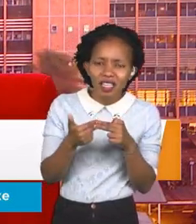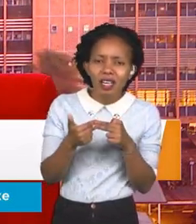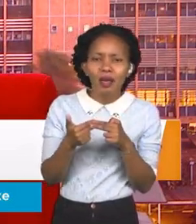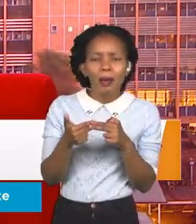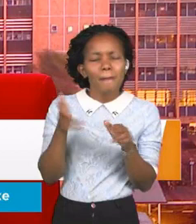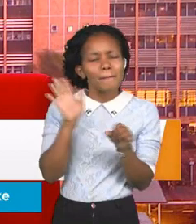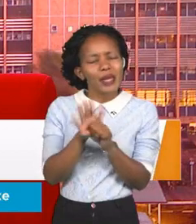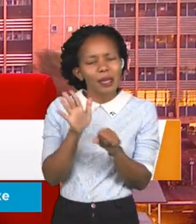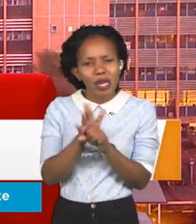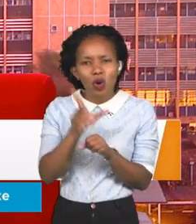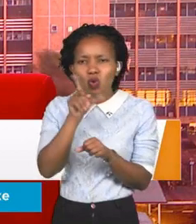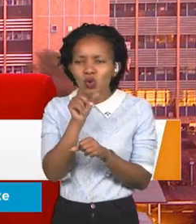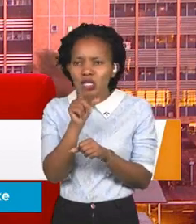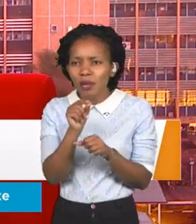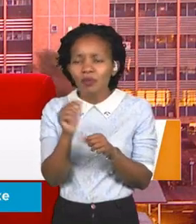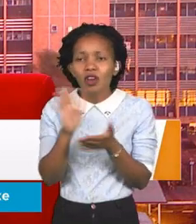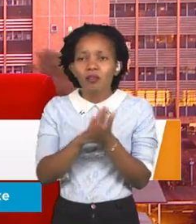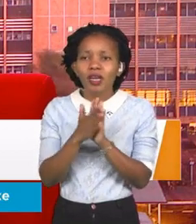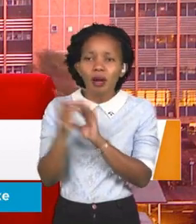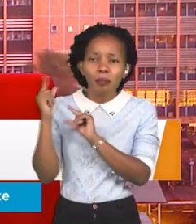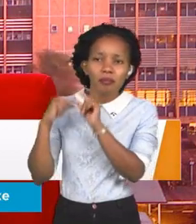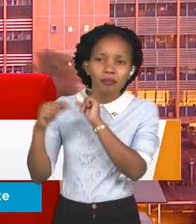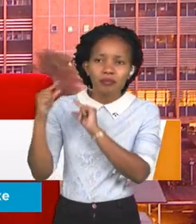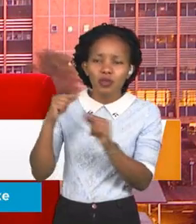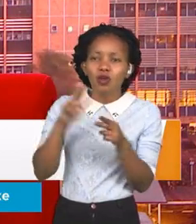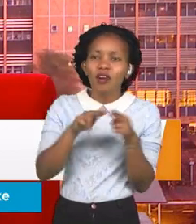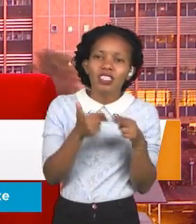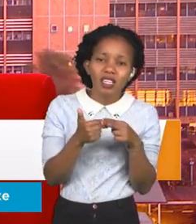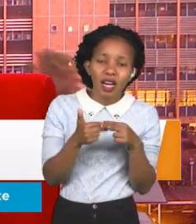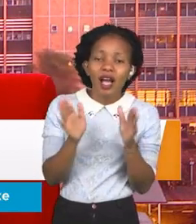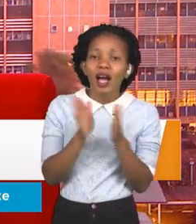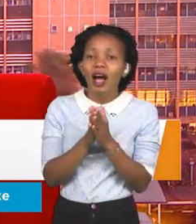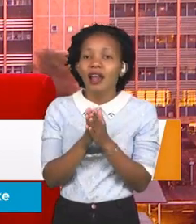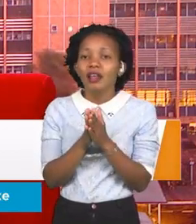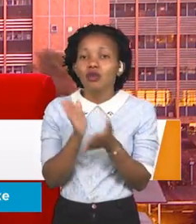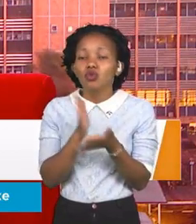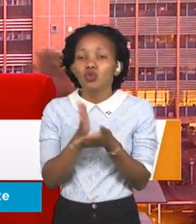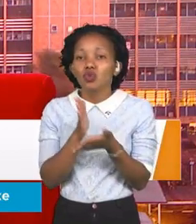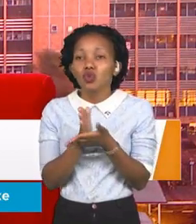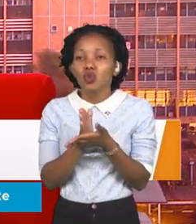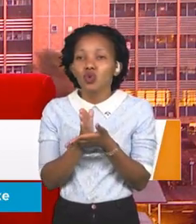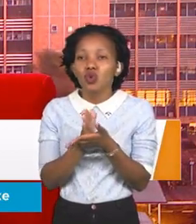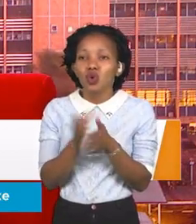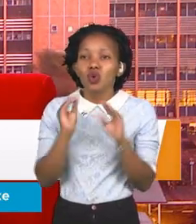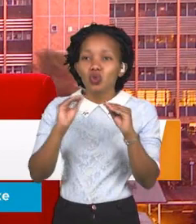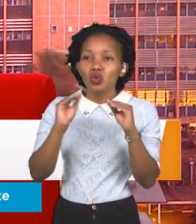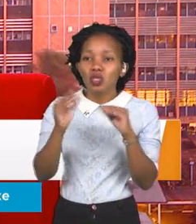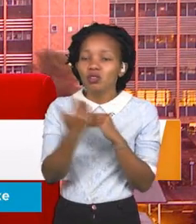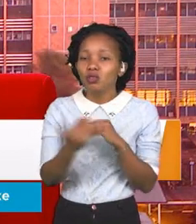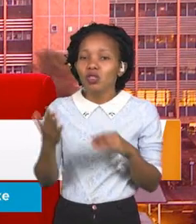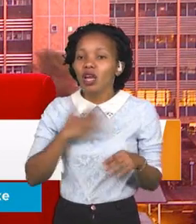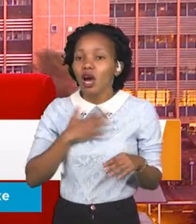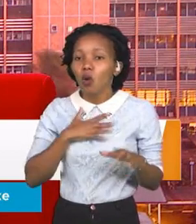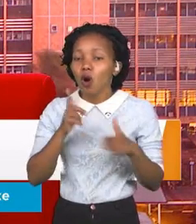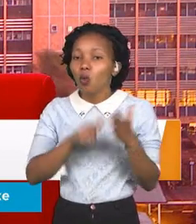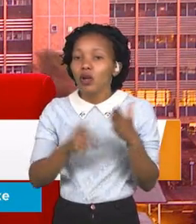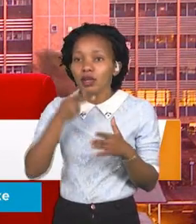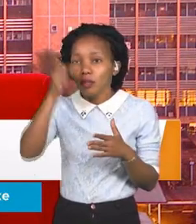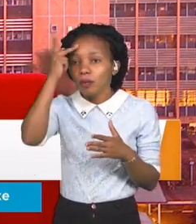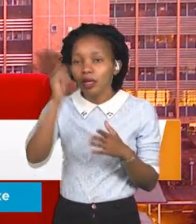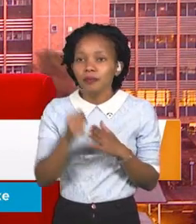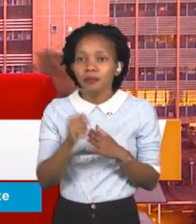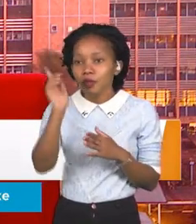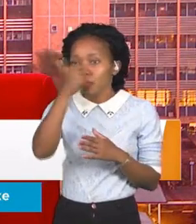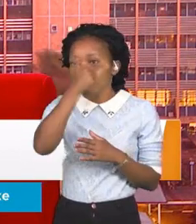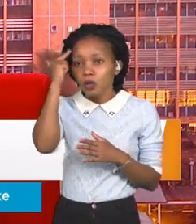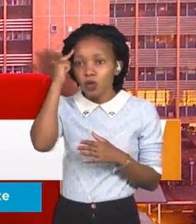have true. Become a generation of hashtags. And what are we teaching our children as parents?